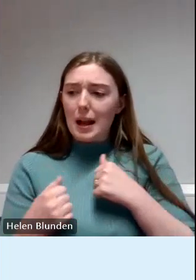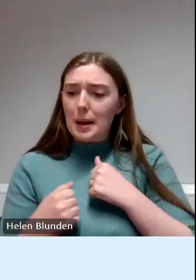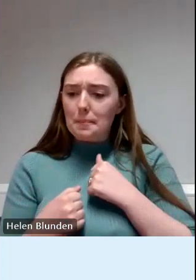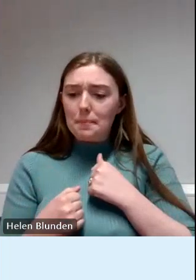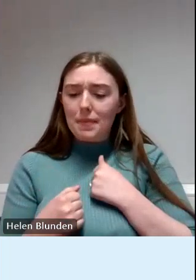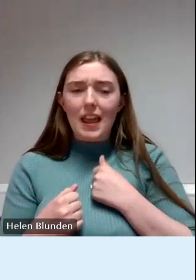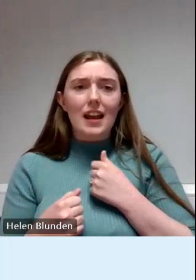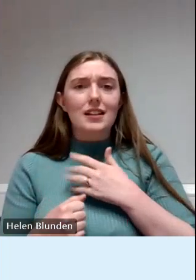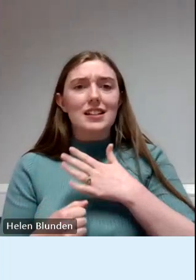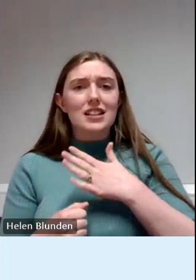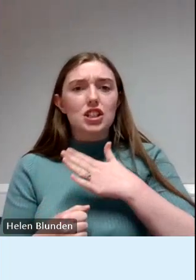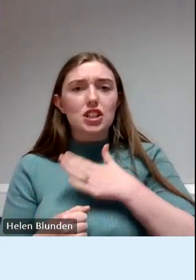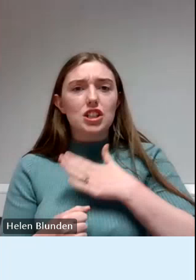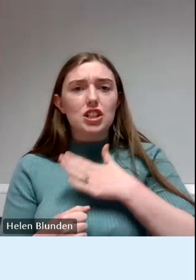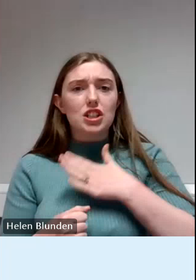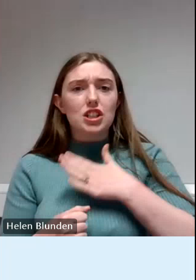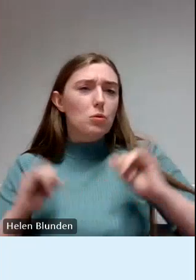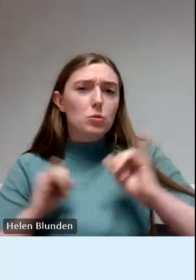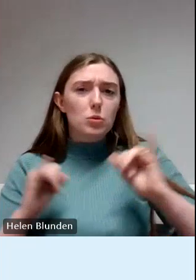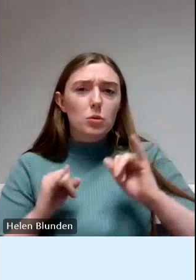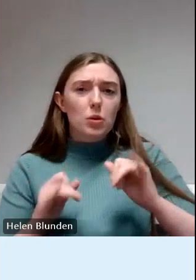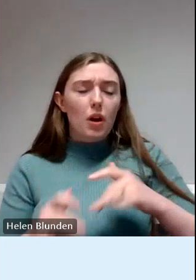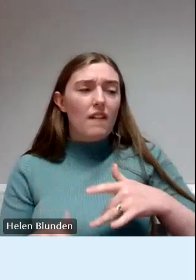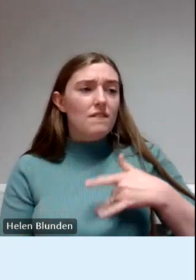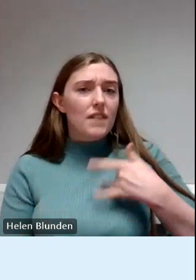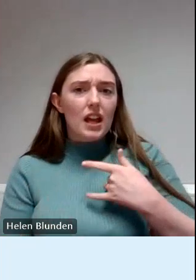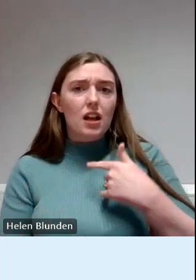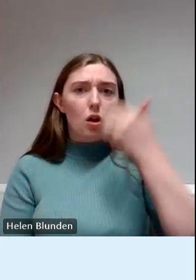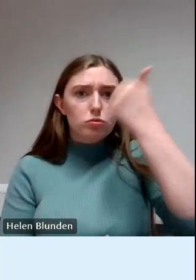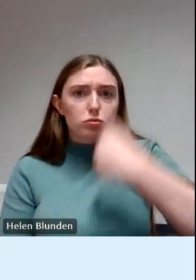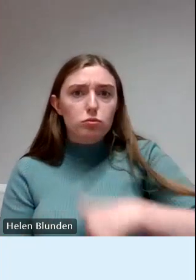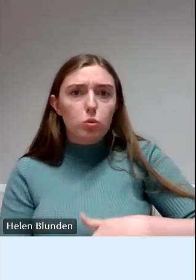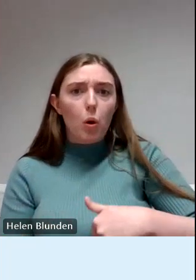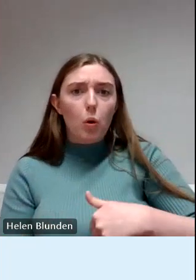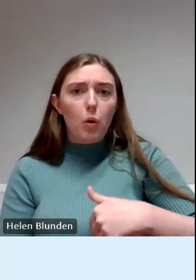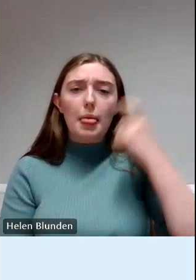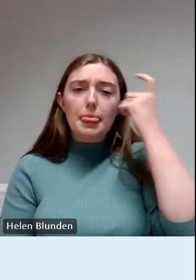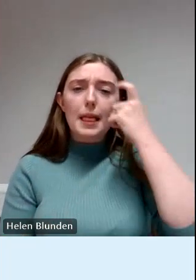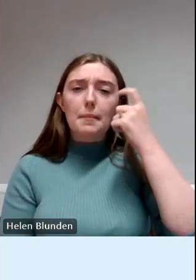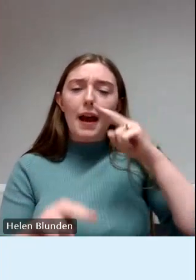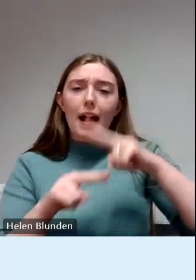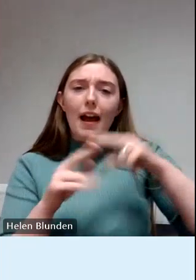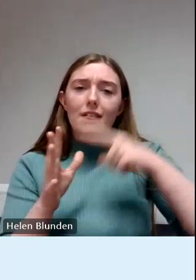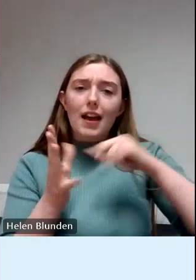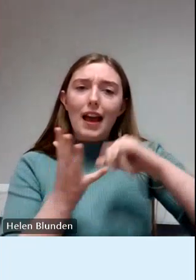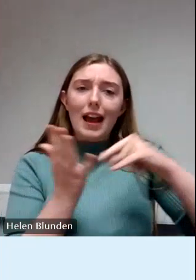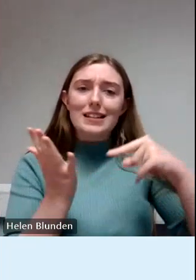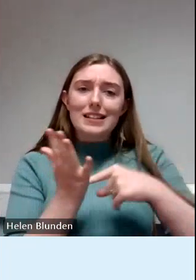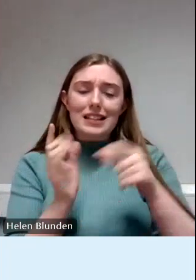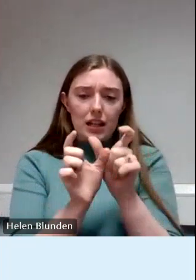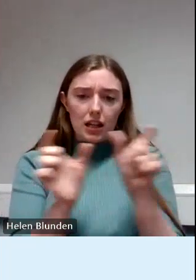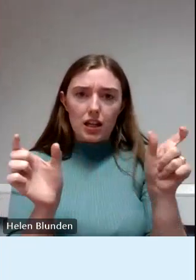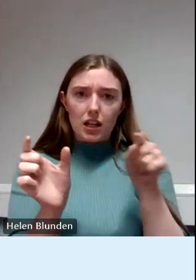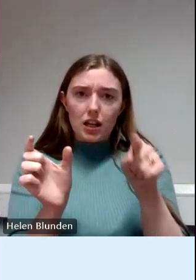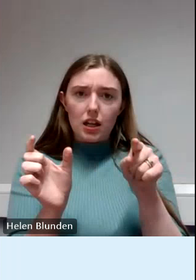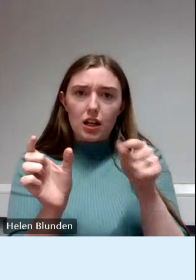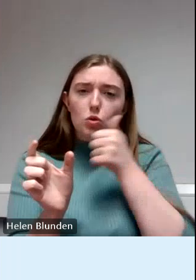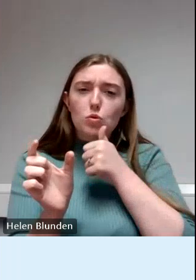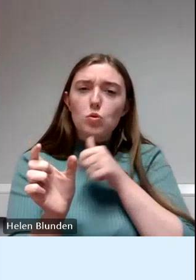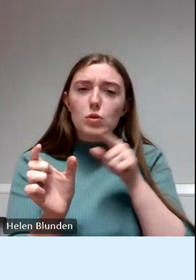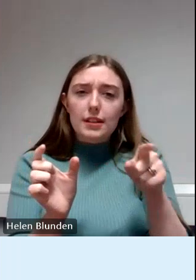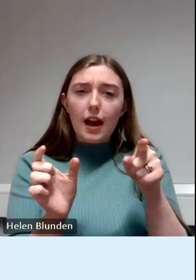chest pain, if you think someone's having a stroke, using perhaps the fast guidelines and things, 999 and ED